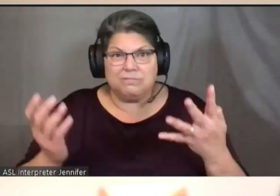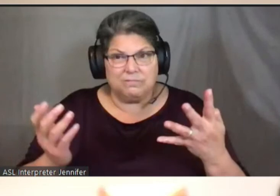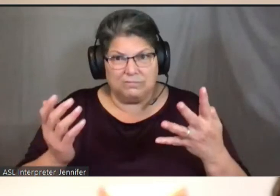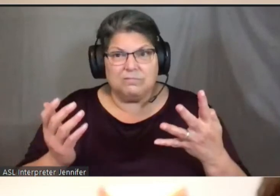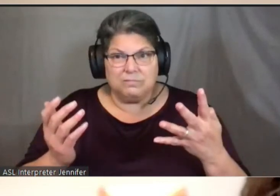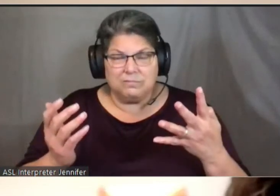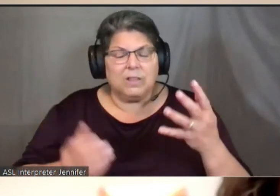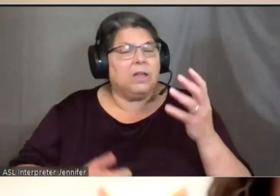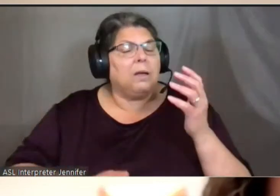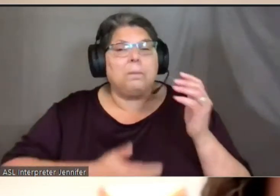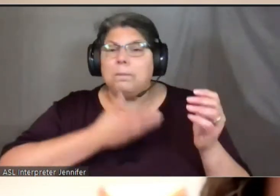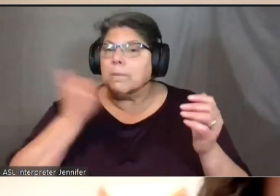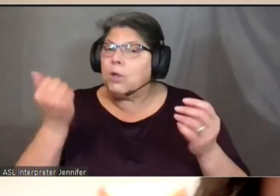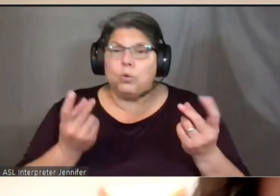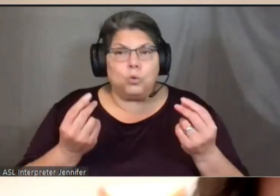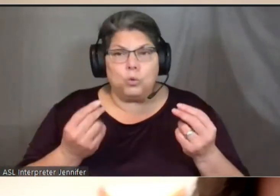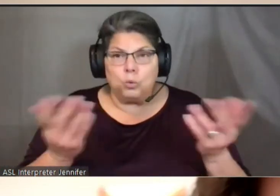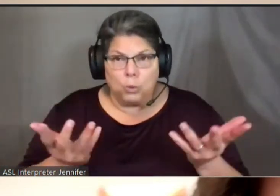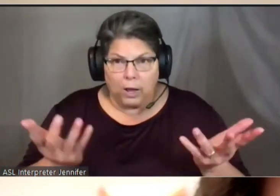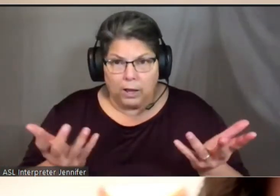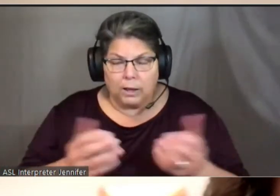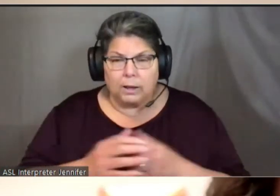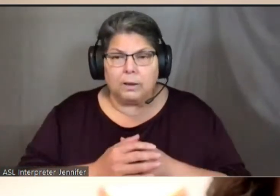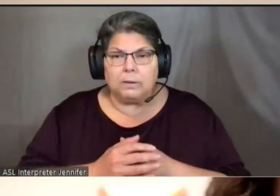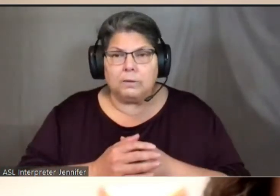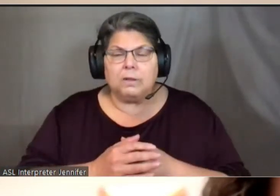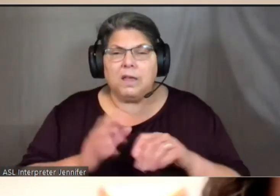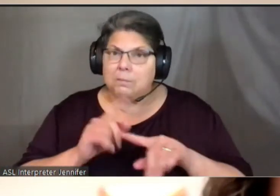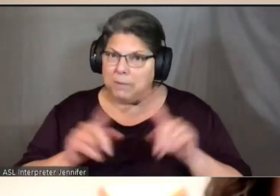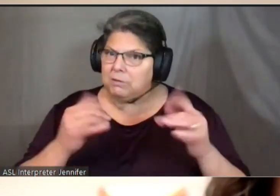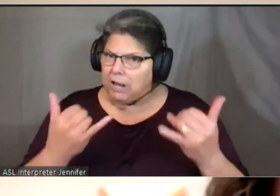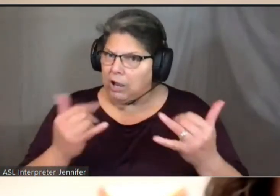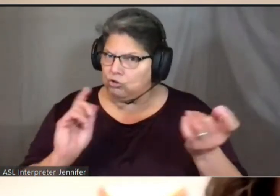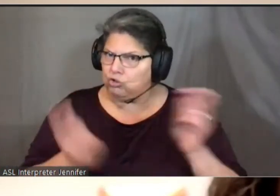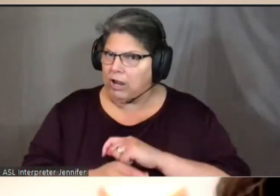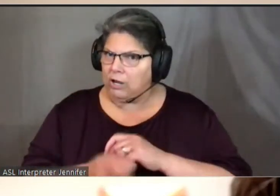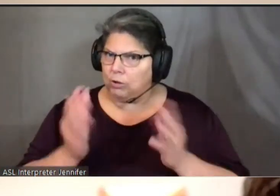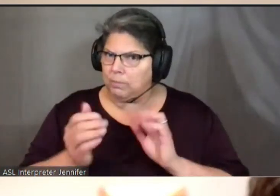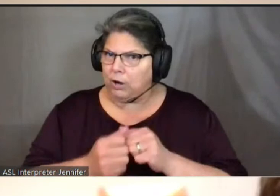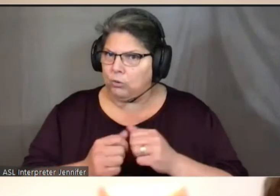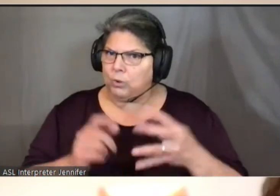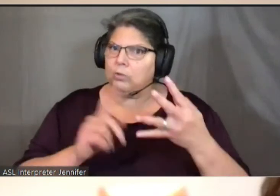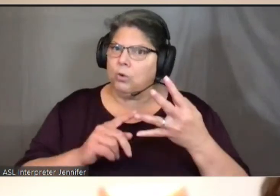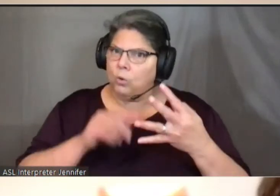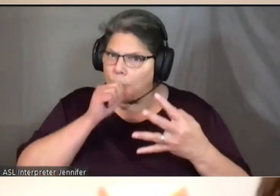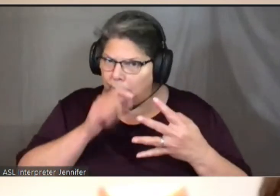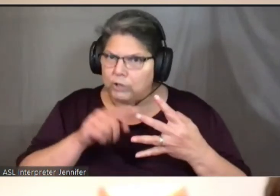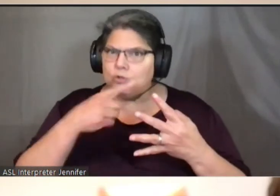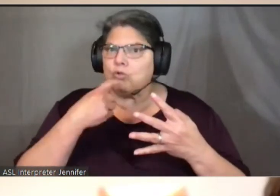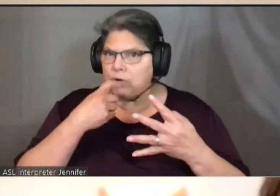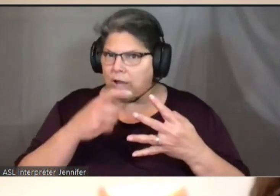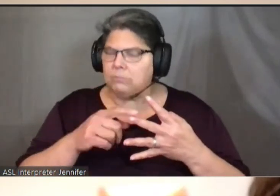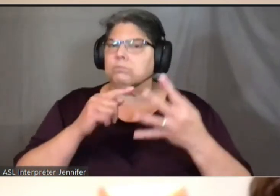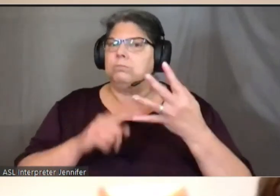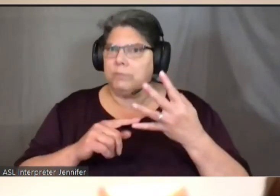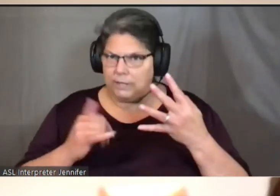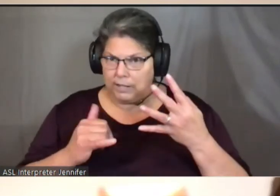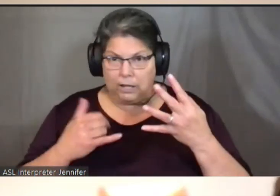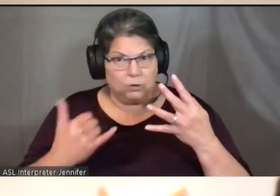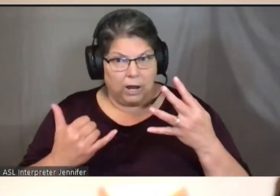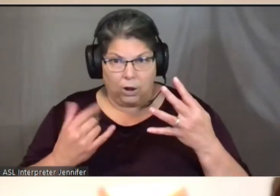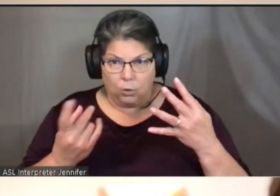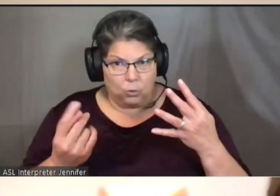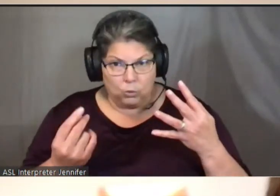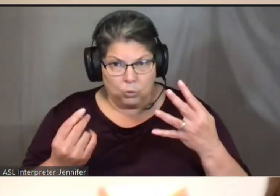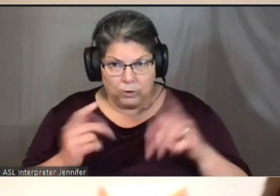common guidances that have been changed. And I'll summarize these by just saying